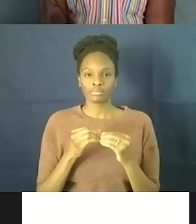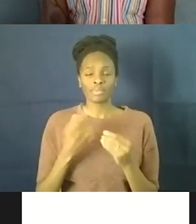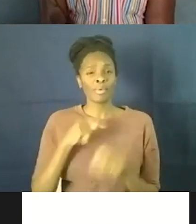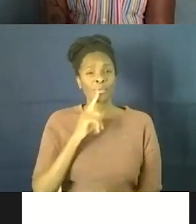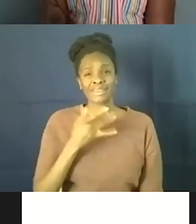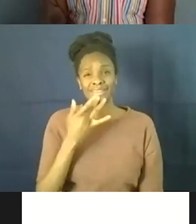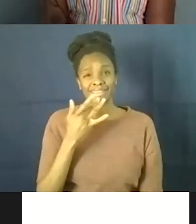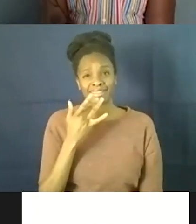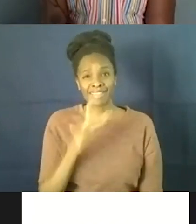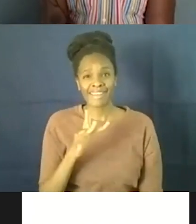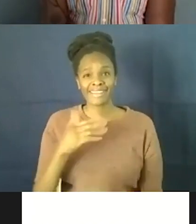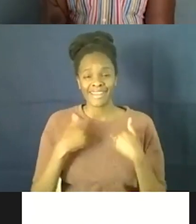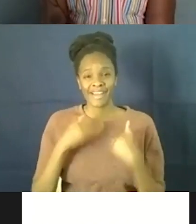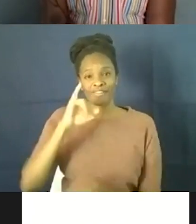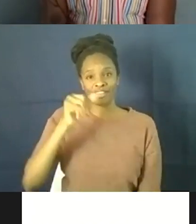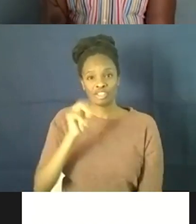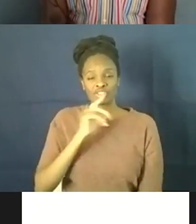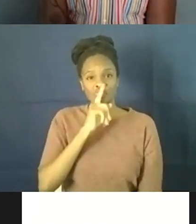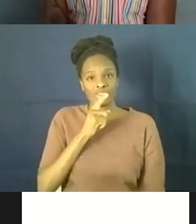Justin who fostered all these voices.